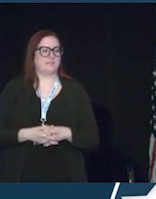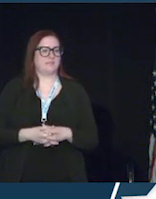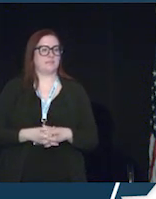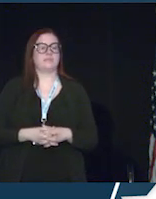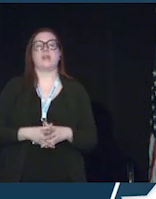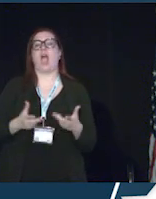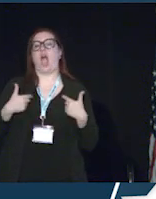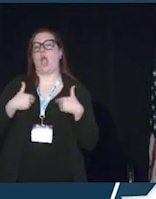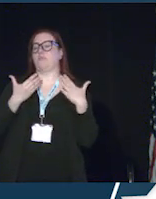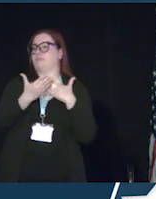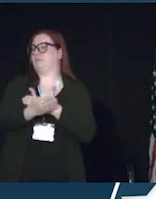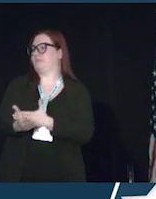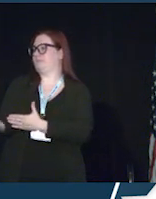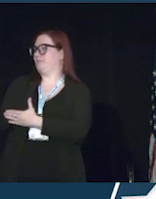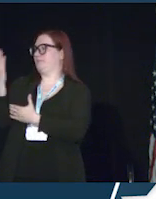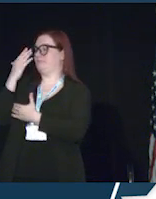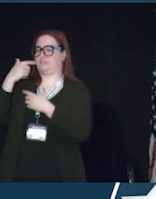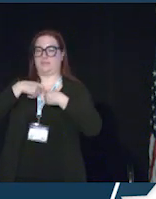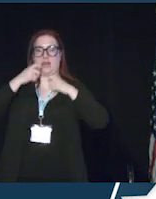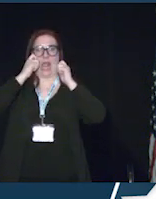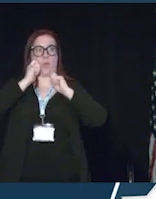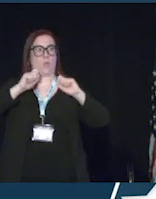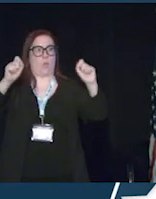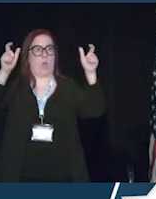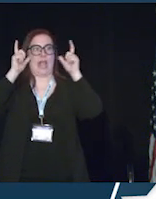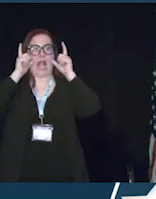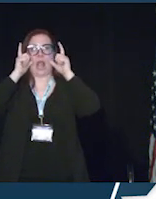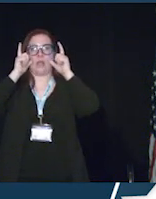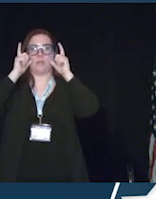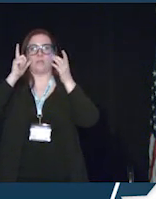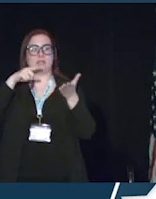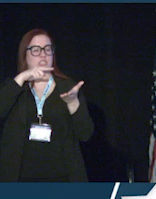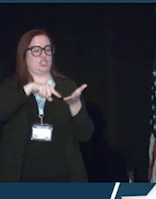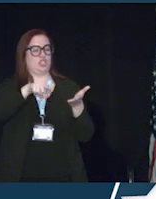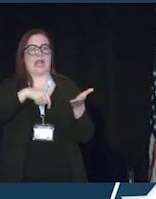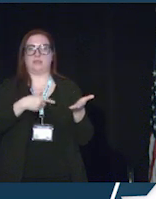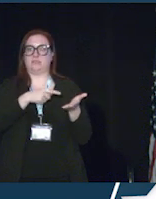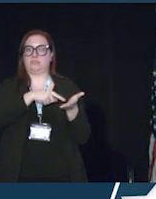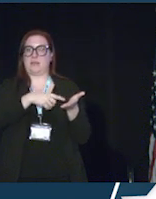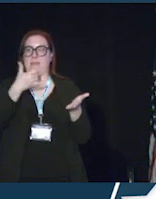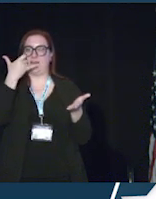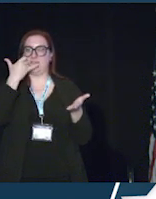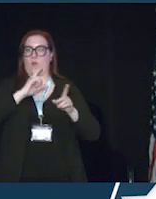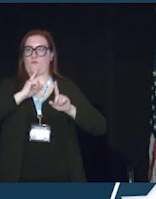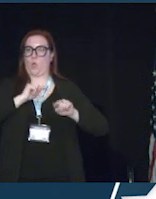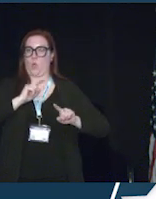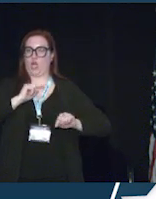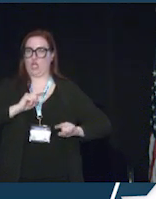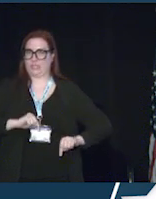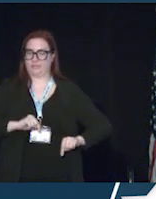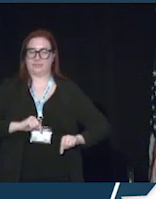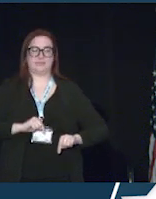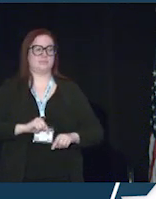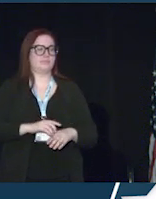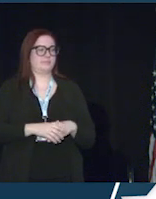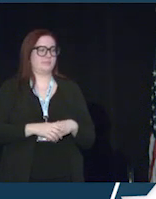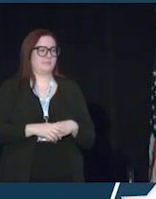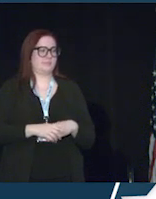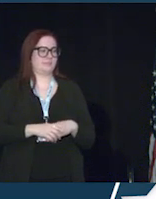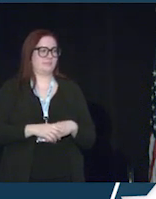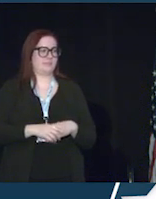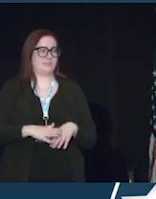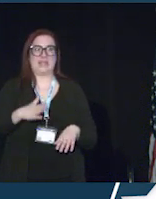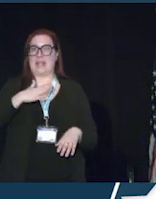Every morning, I wake up and check my phone for orders. I fill